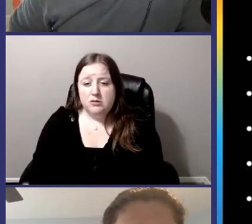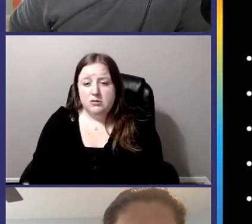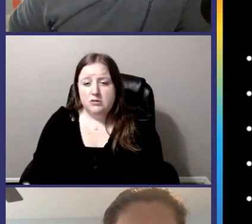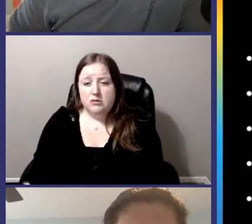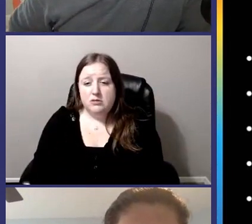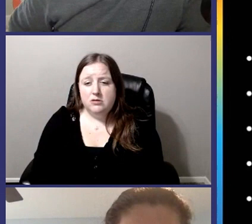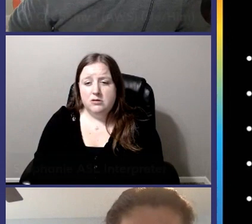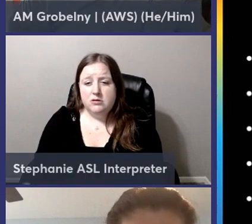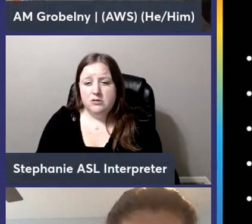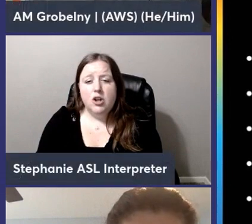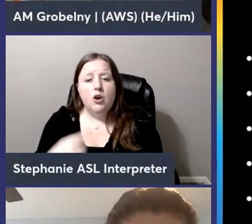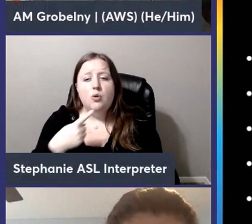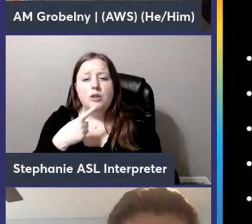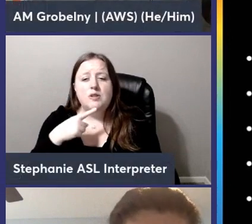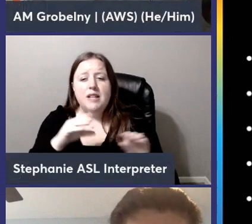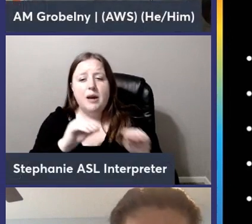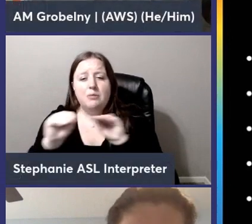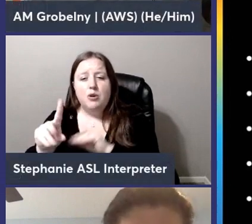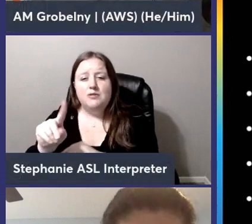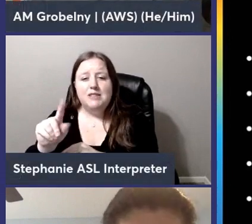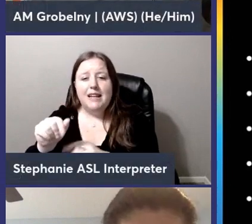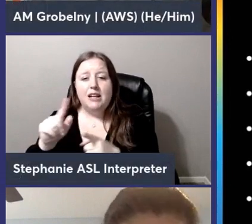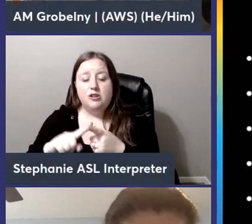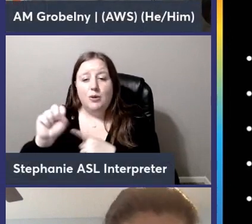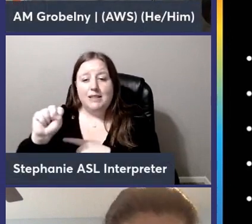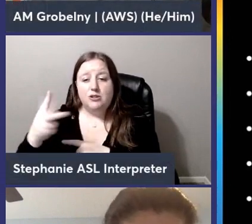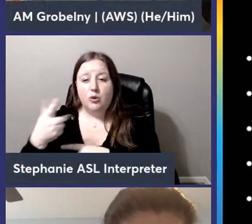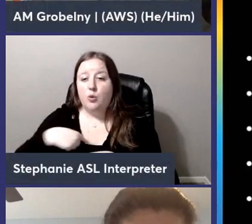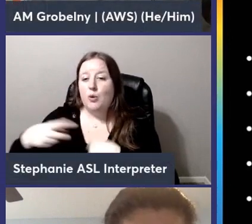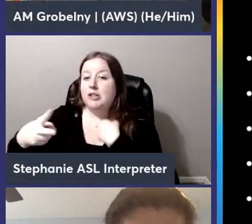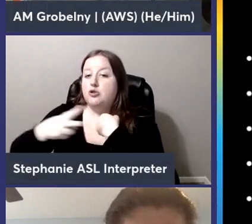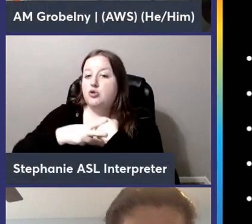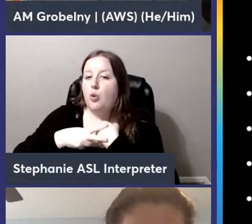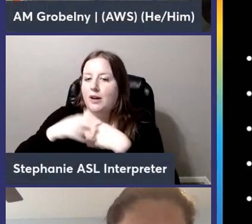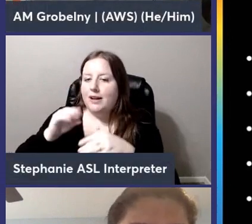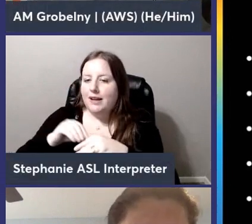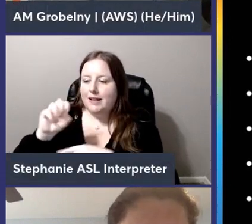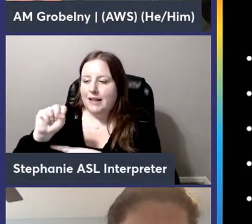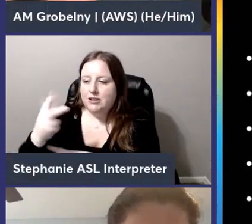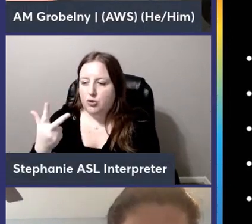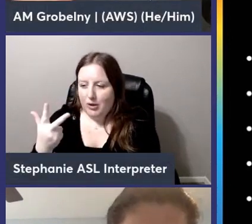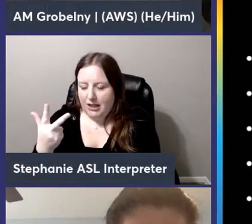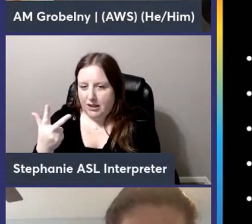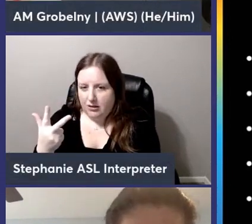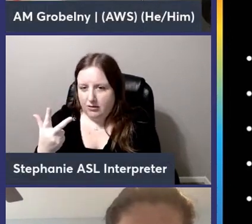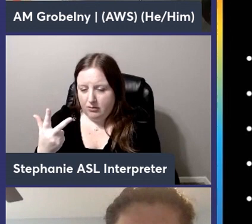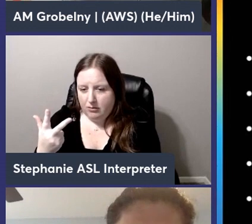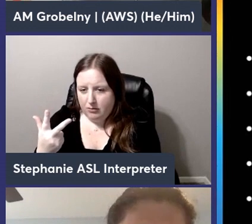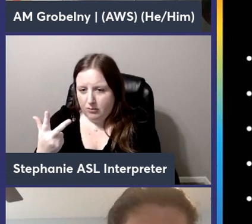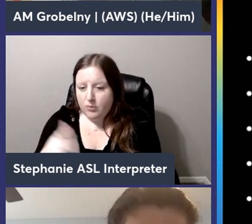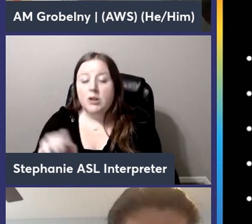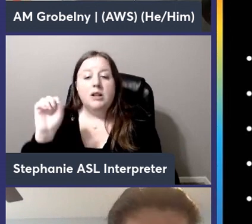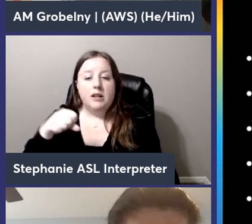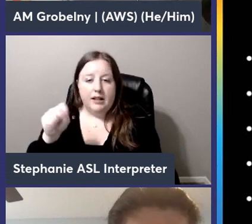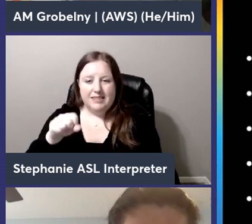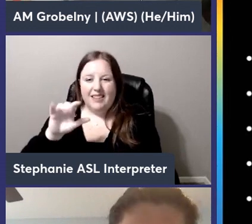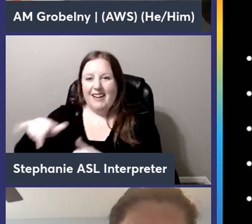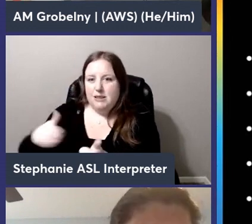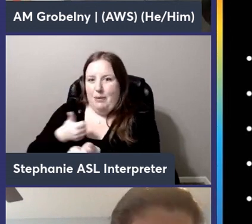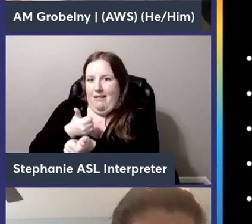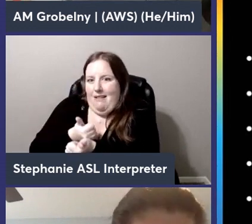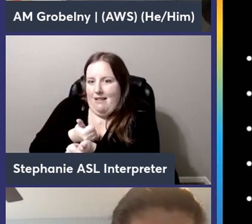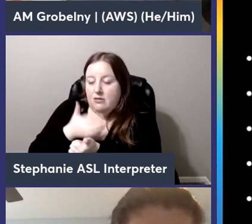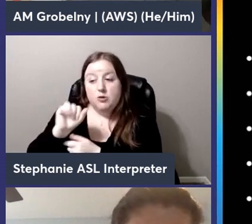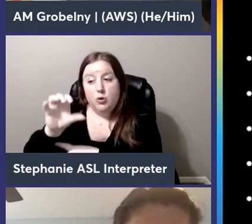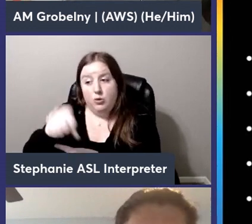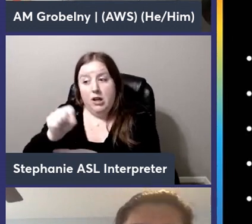When you say move the data to S3, we are storing the data in S3, right? Right. So that's behind the scenes. Yeah, behind the scenes. So